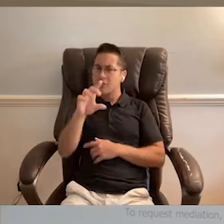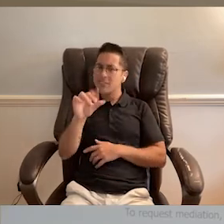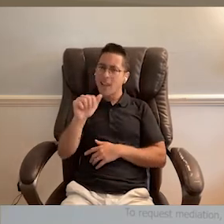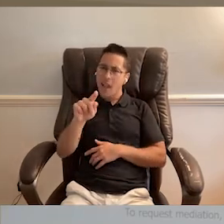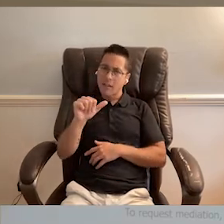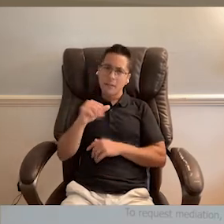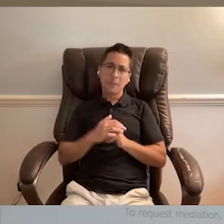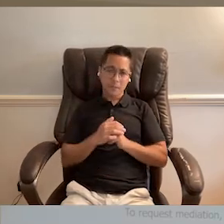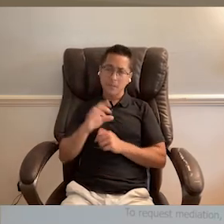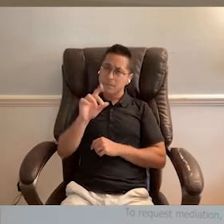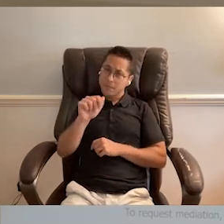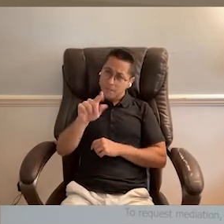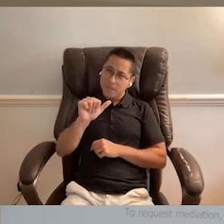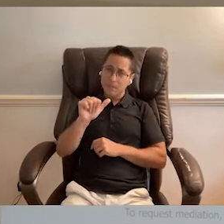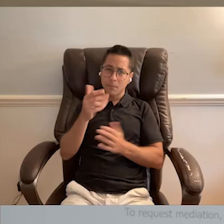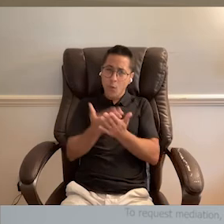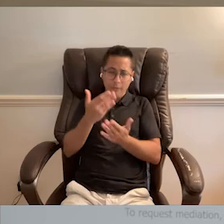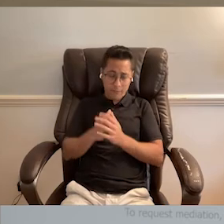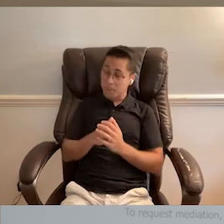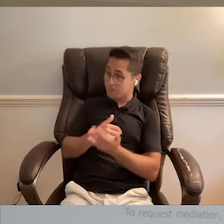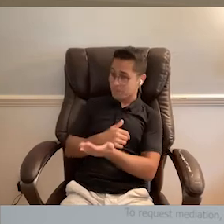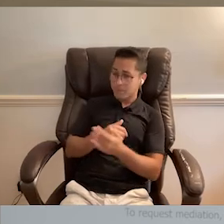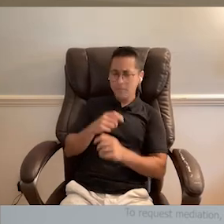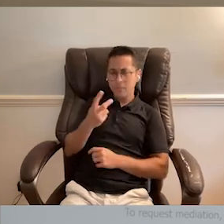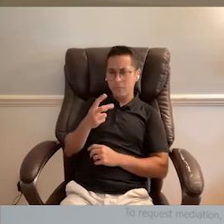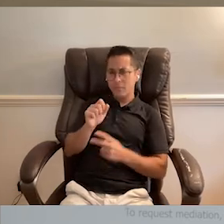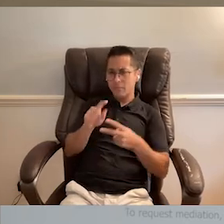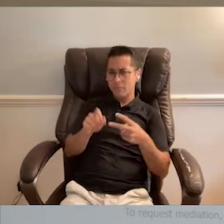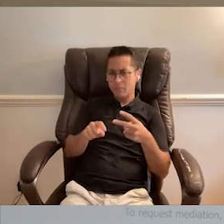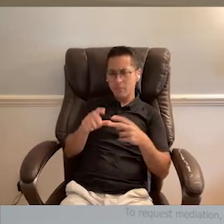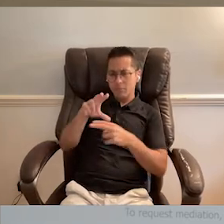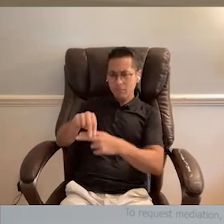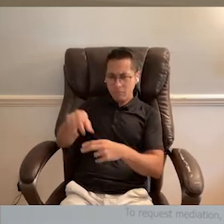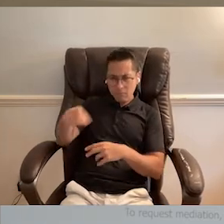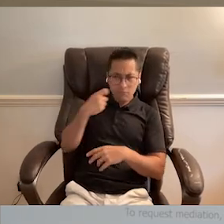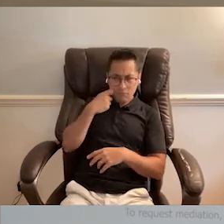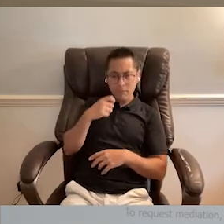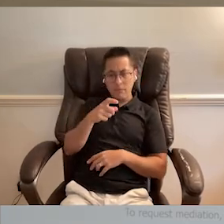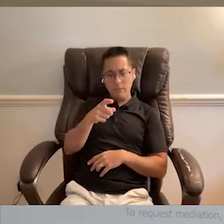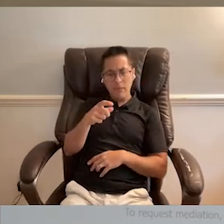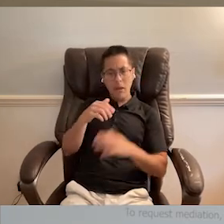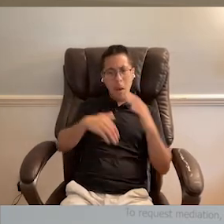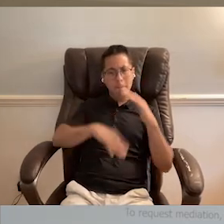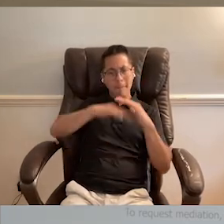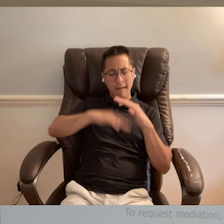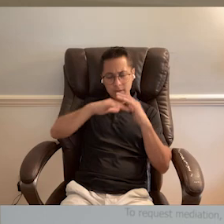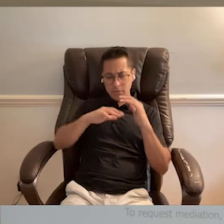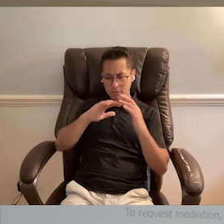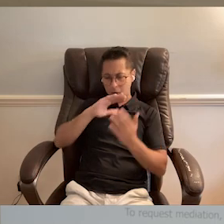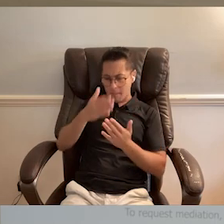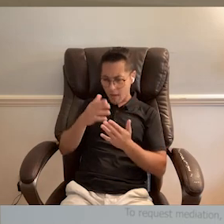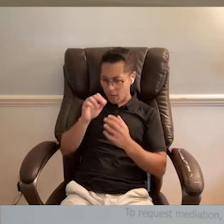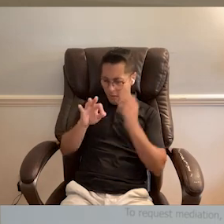data. Yes, sir. Yeah, two questions. One is to piggyback off of there. Is there a maximum amount of like related